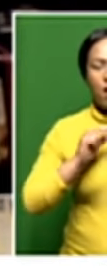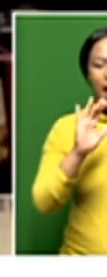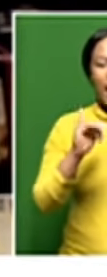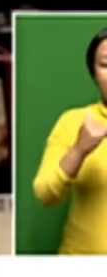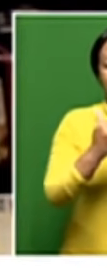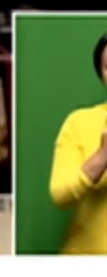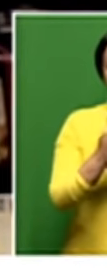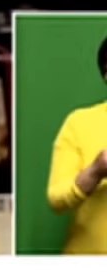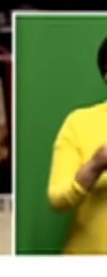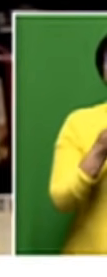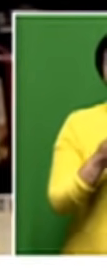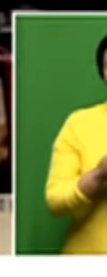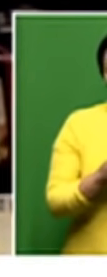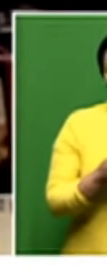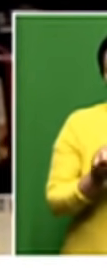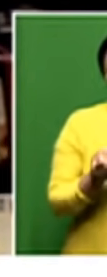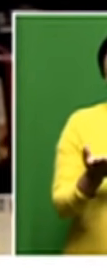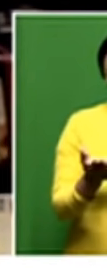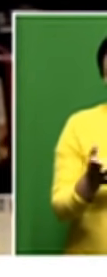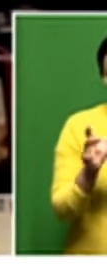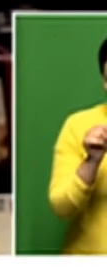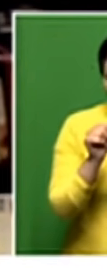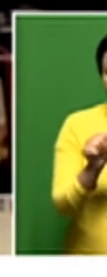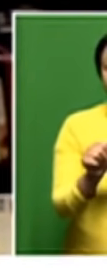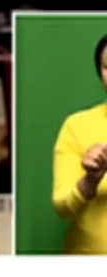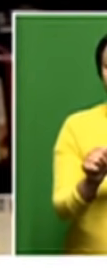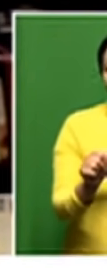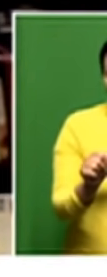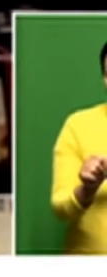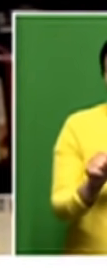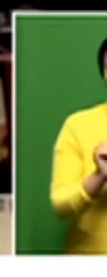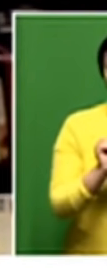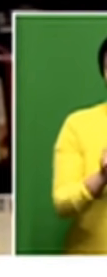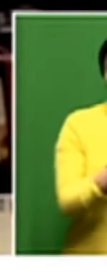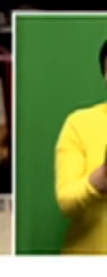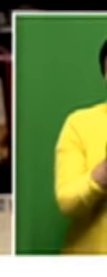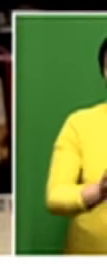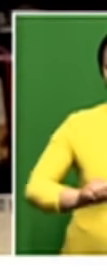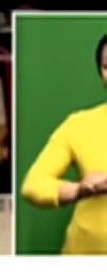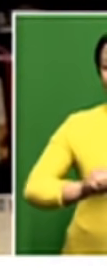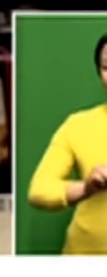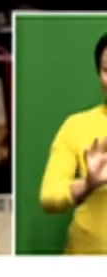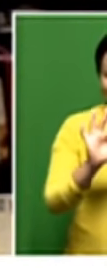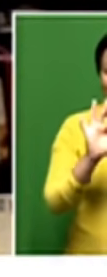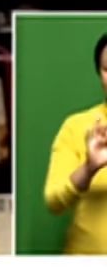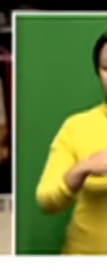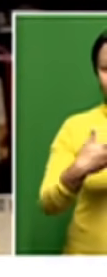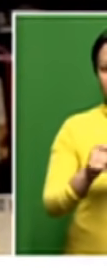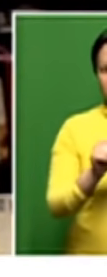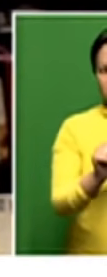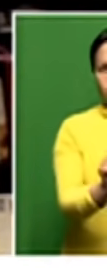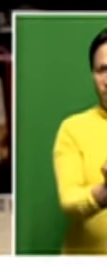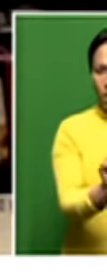company, and the promise that we give, is we will continue to enhance our quality assurance processes, and we will continue